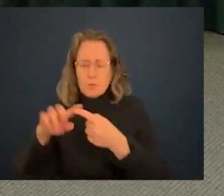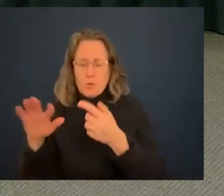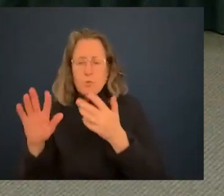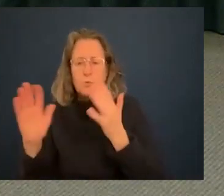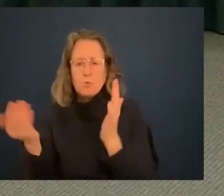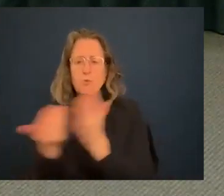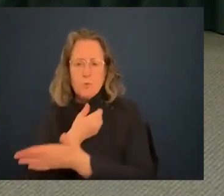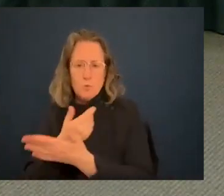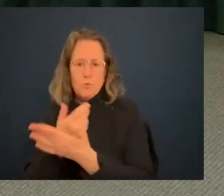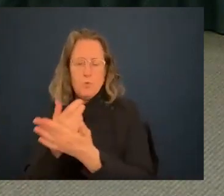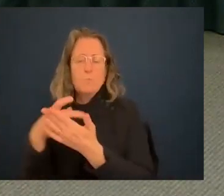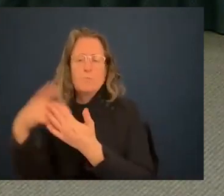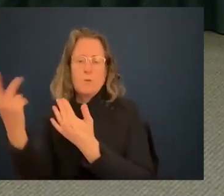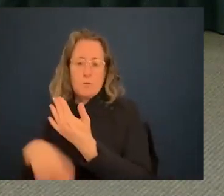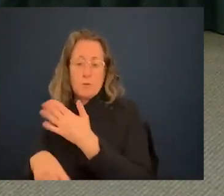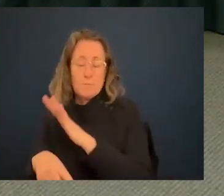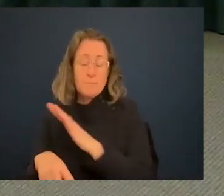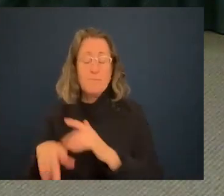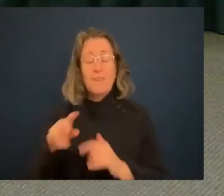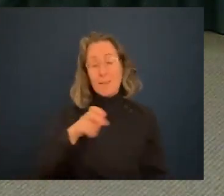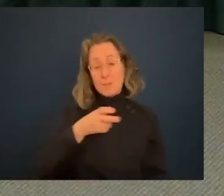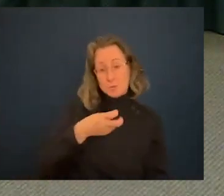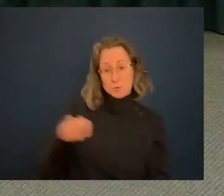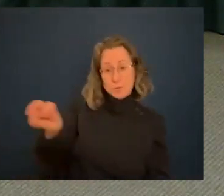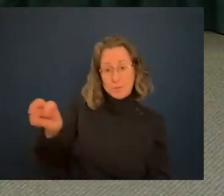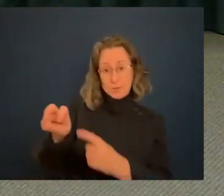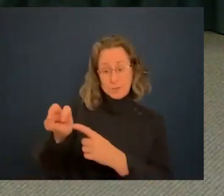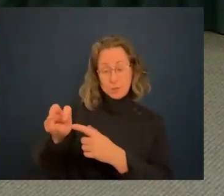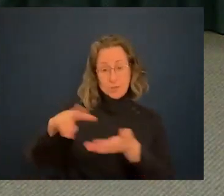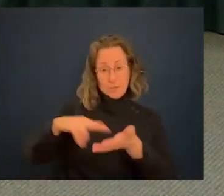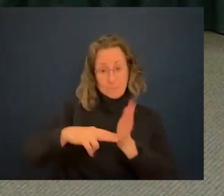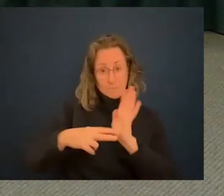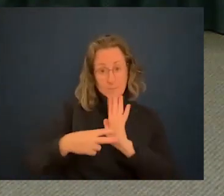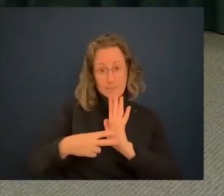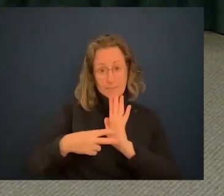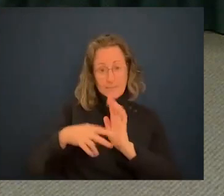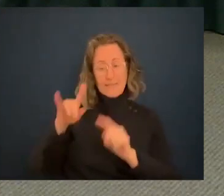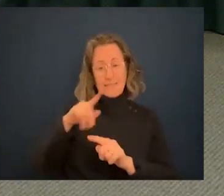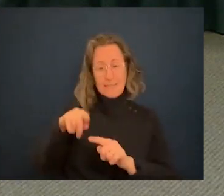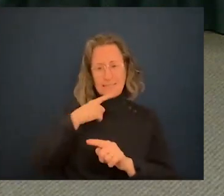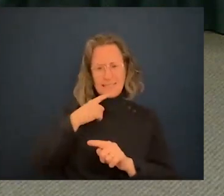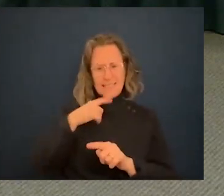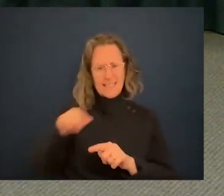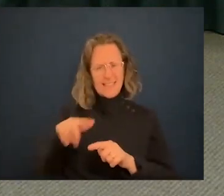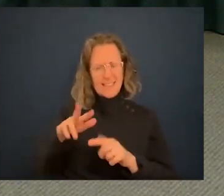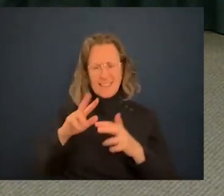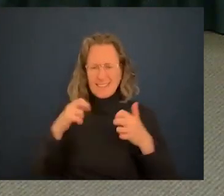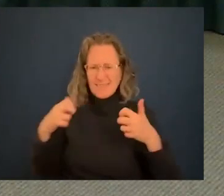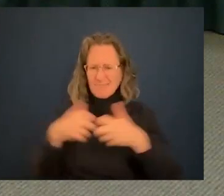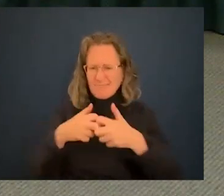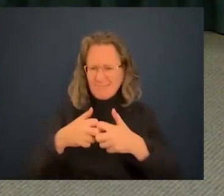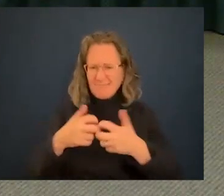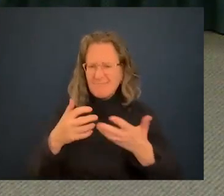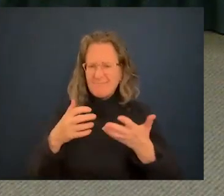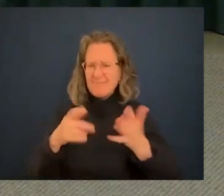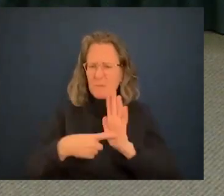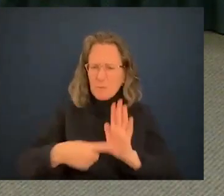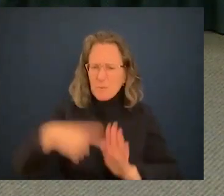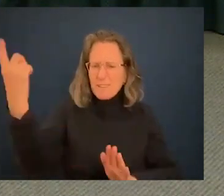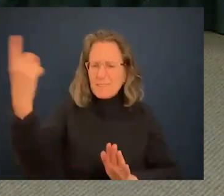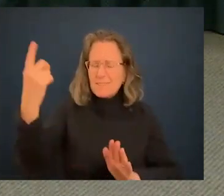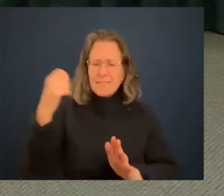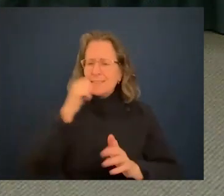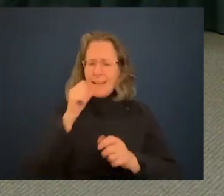and by transition I think what we mean is that we it's an anomaly it's it's a One-Shot